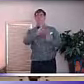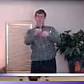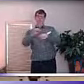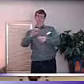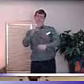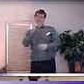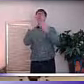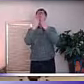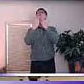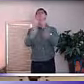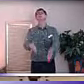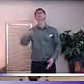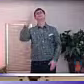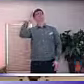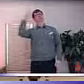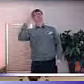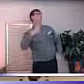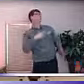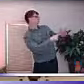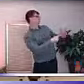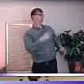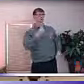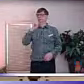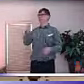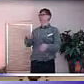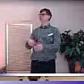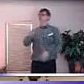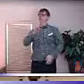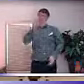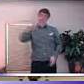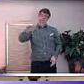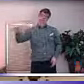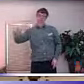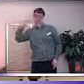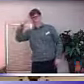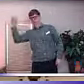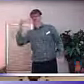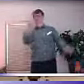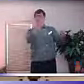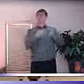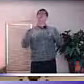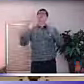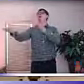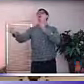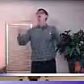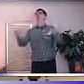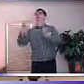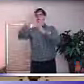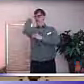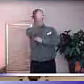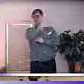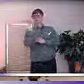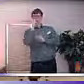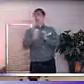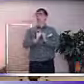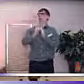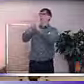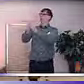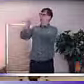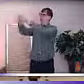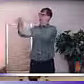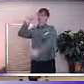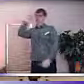so grateful knowing this, basking in this present, knowing that it's providing clarity, knowing that it's providing direction, knowing